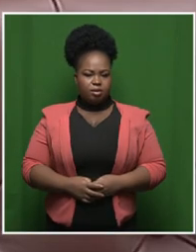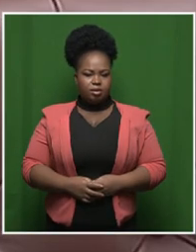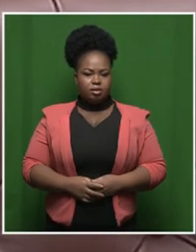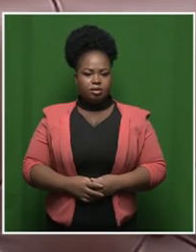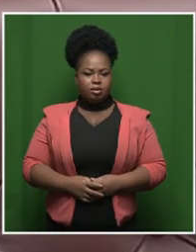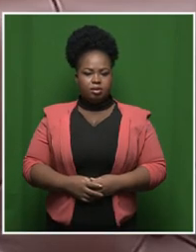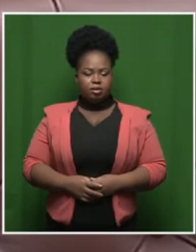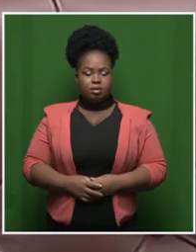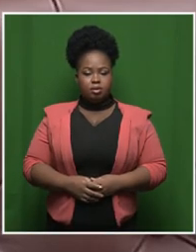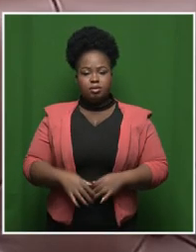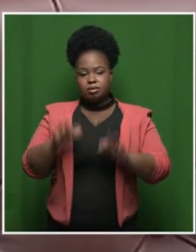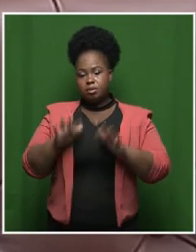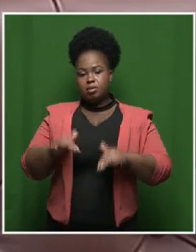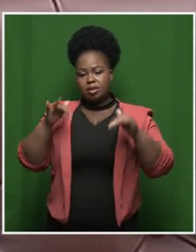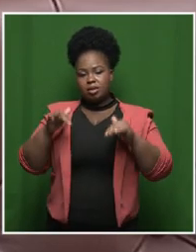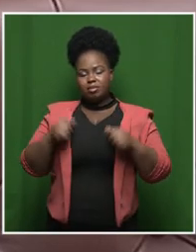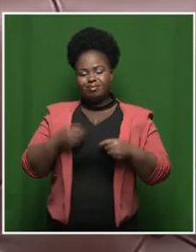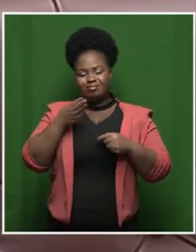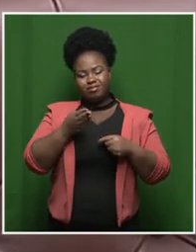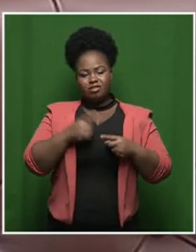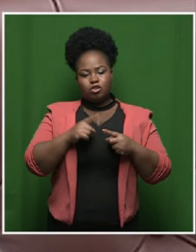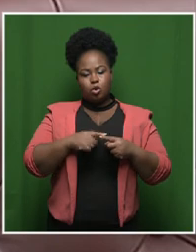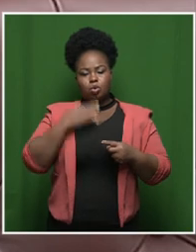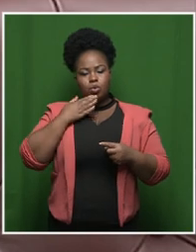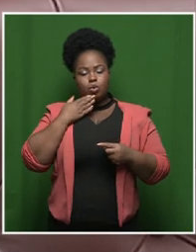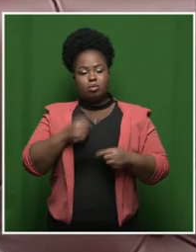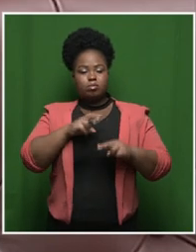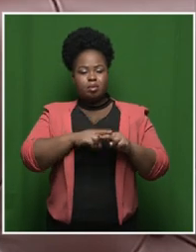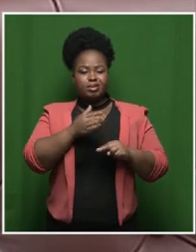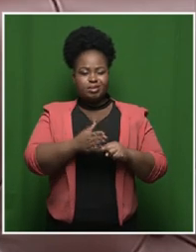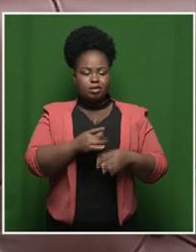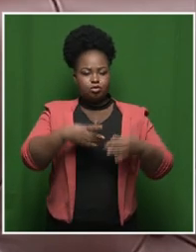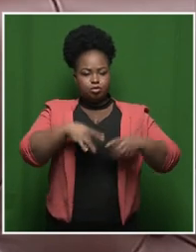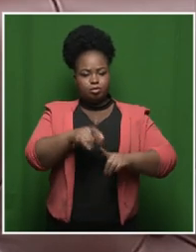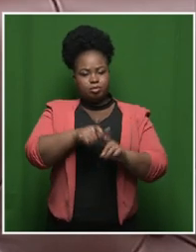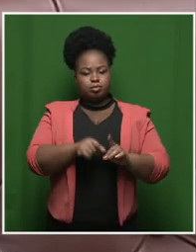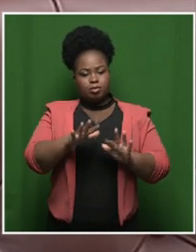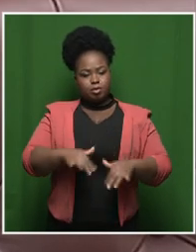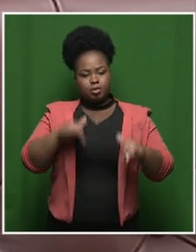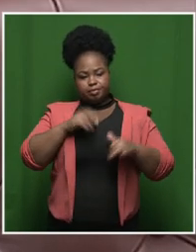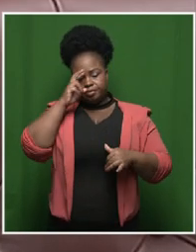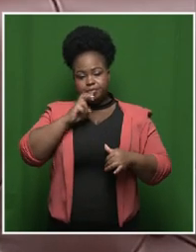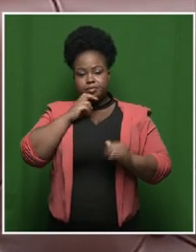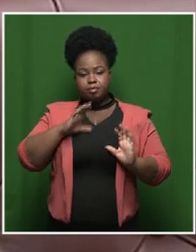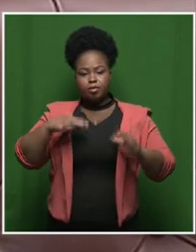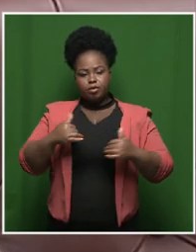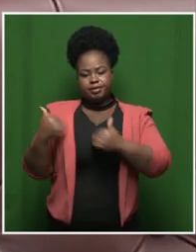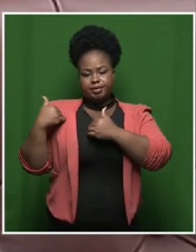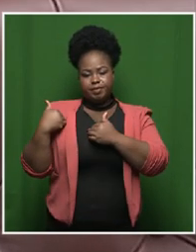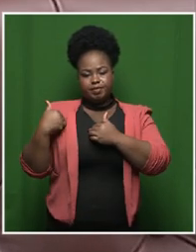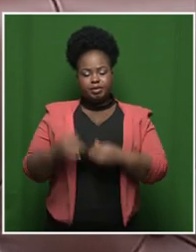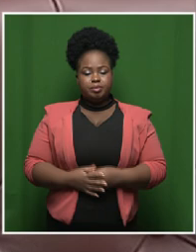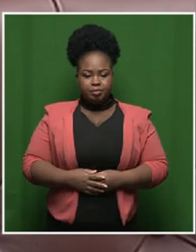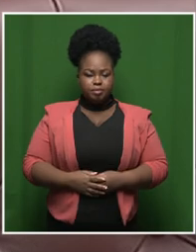George rose through Parliament's ranks from being a backbencher. He became the chairperson of Parliament's Portfolio Committee on Safety and